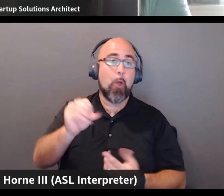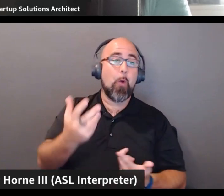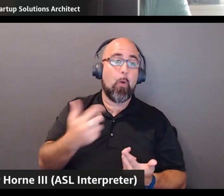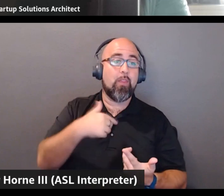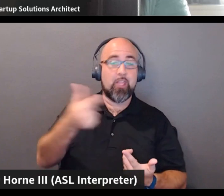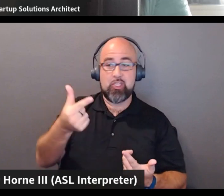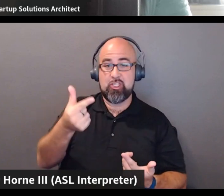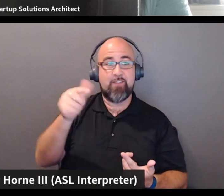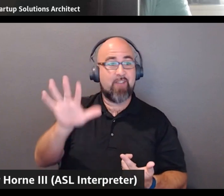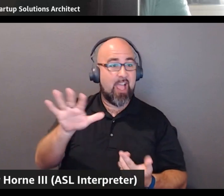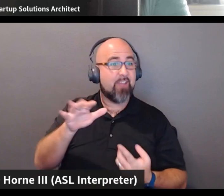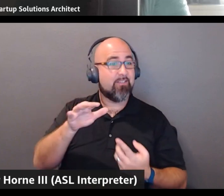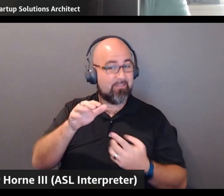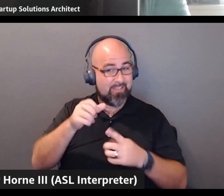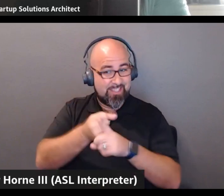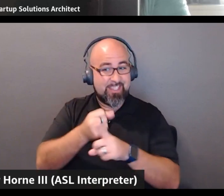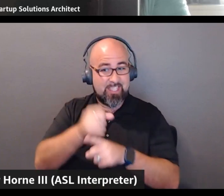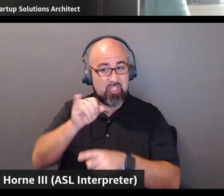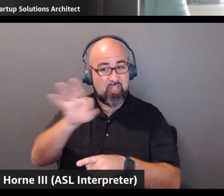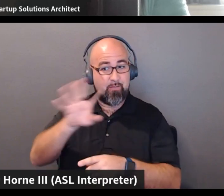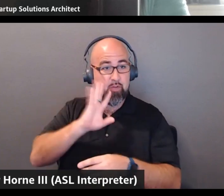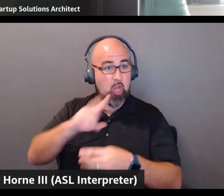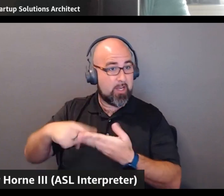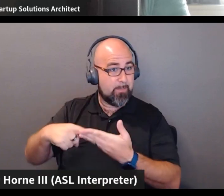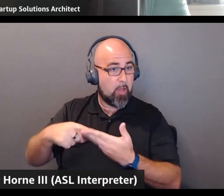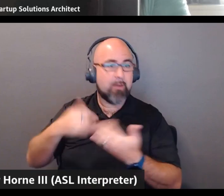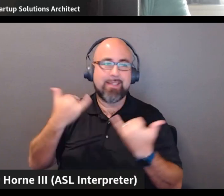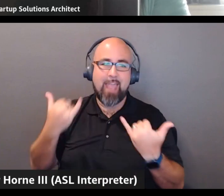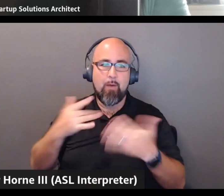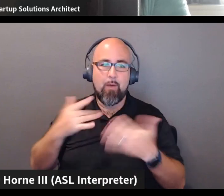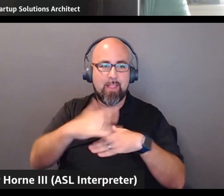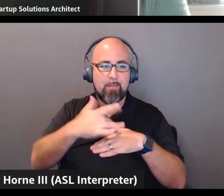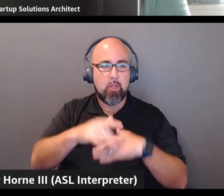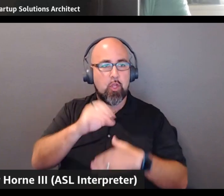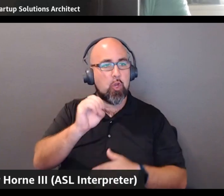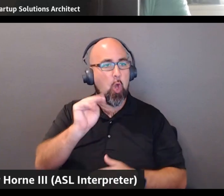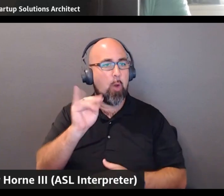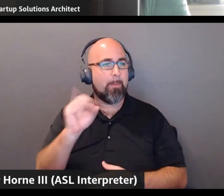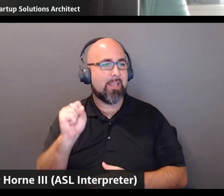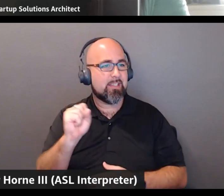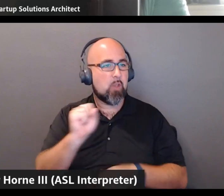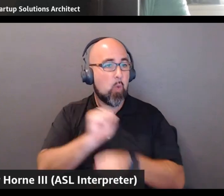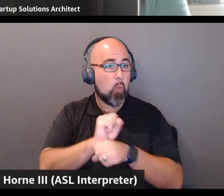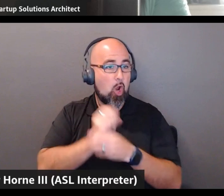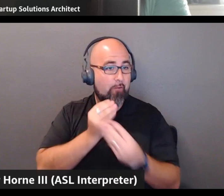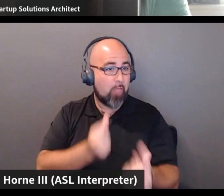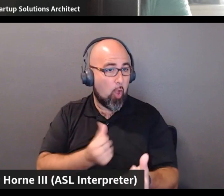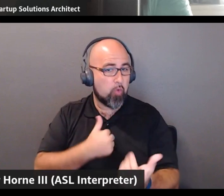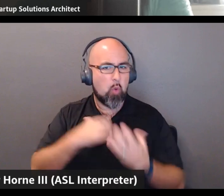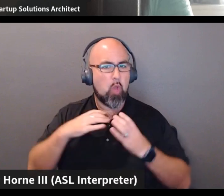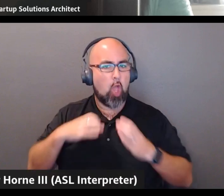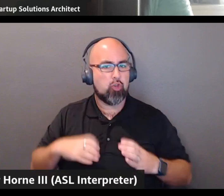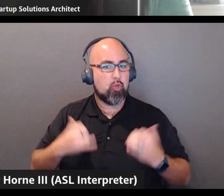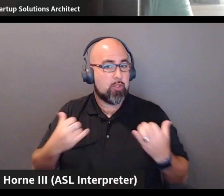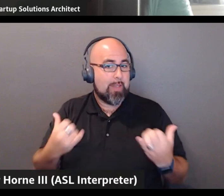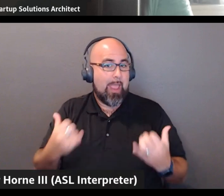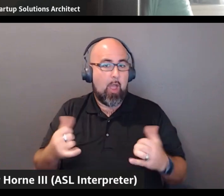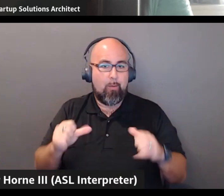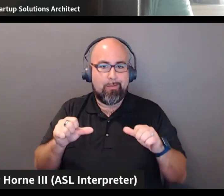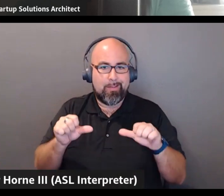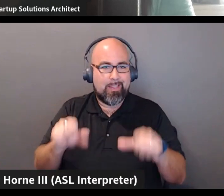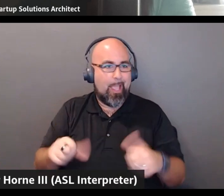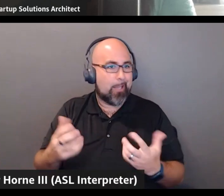G5 instances that Jeff was talking about now is also available in Omics workflows. And so customers are now able to not